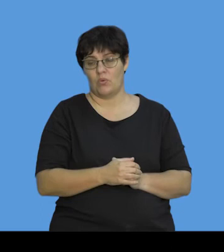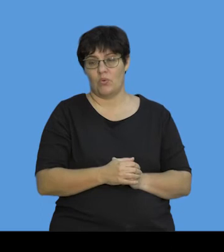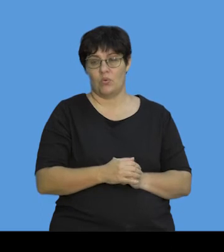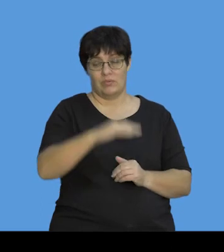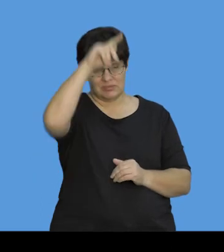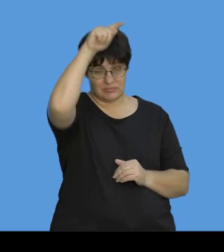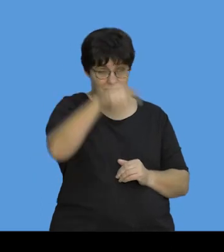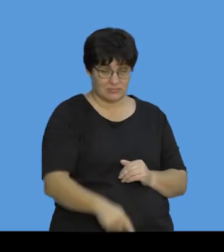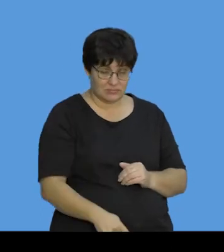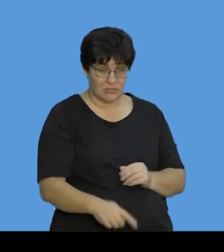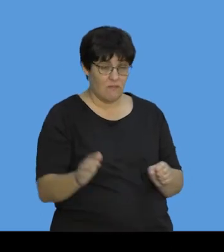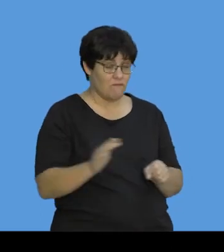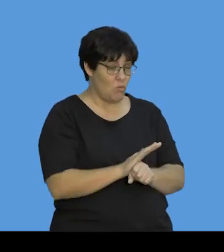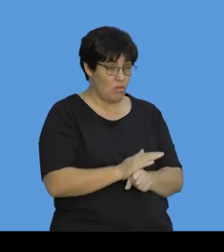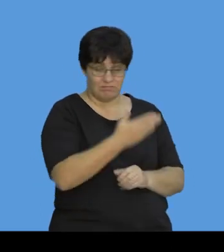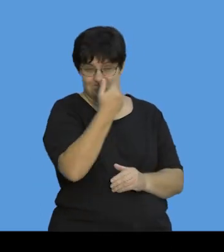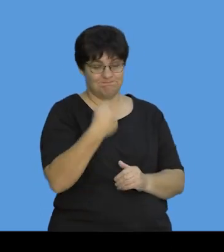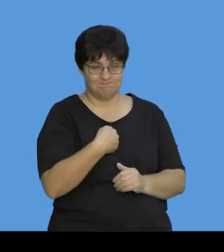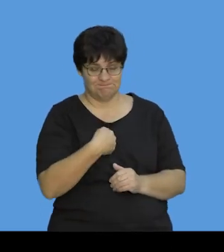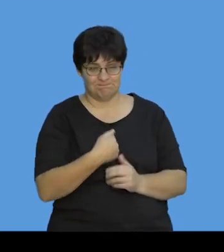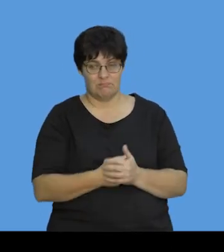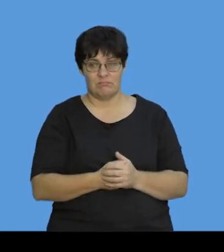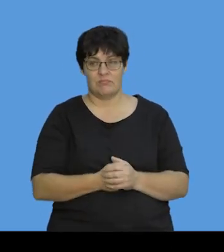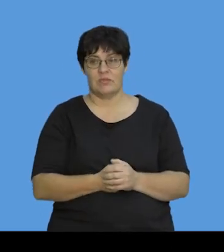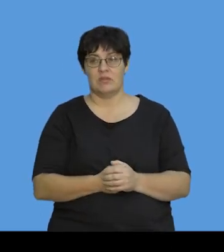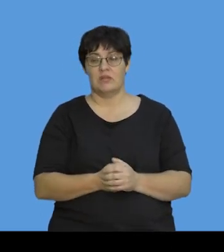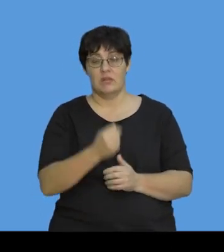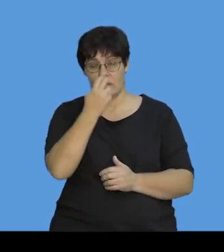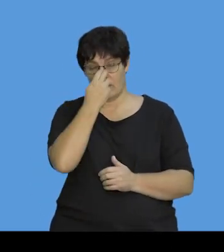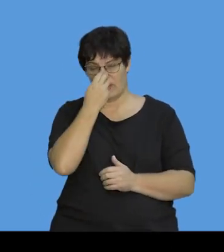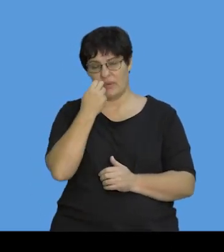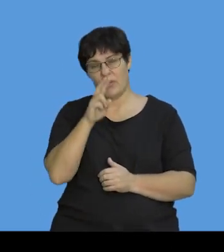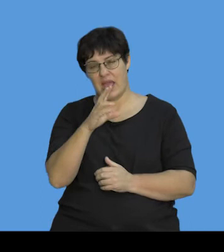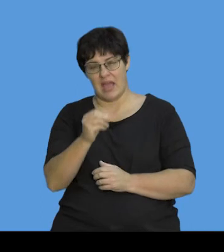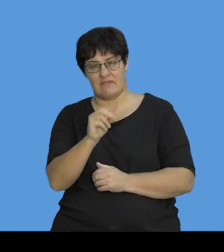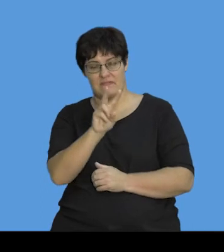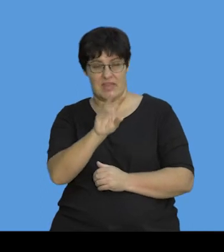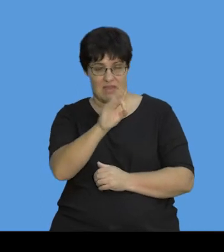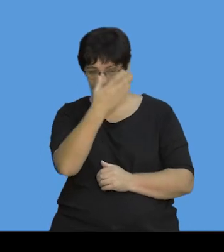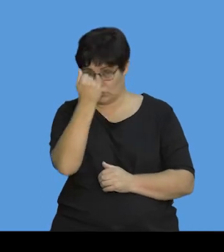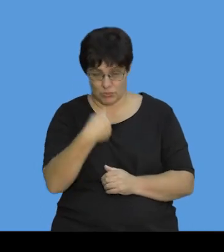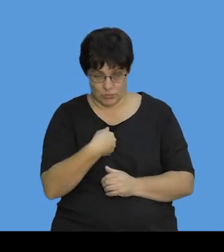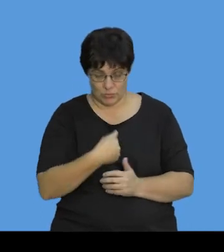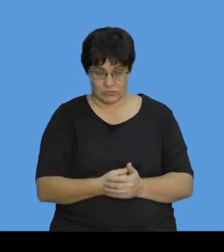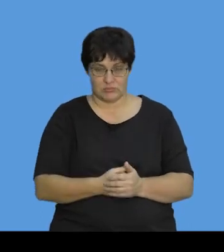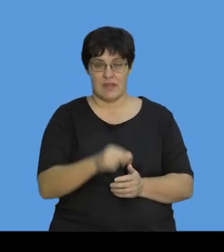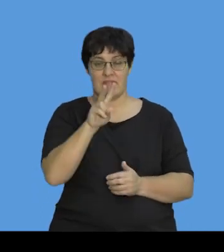this full distance is. But what do I know? So if we look at this, we've got VF, we don't know